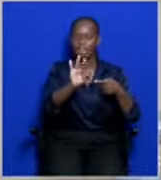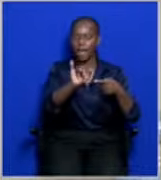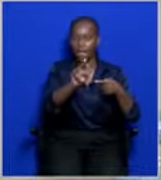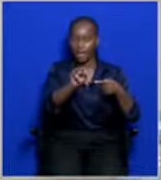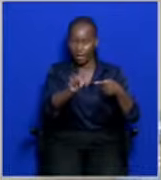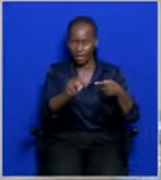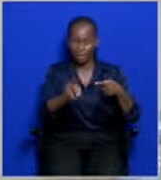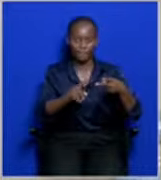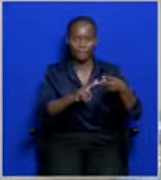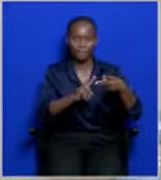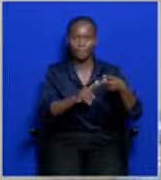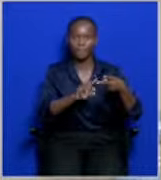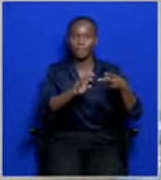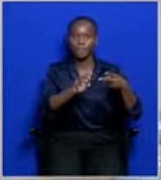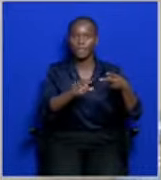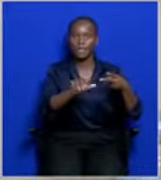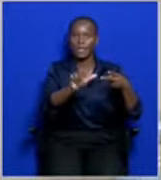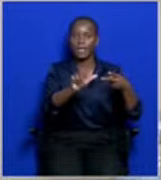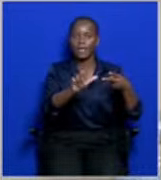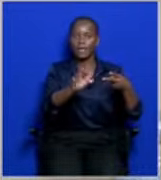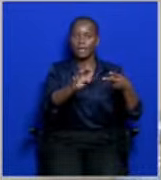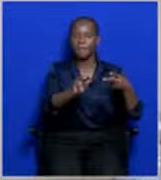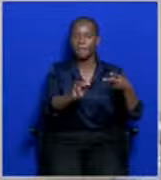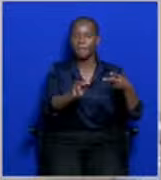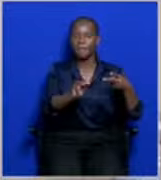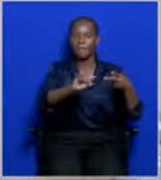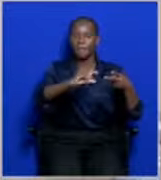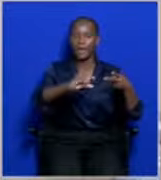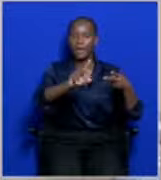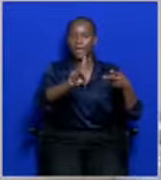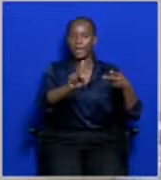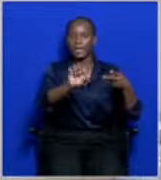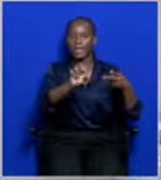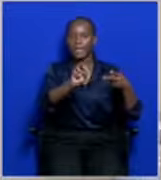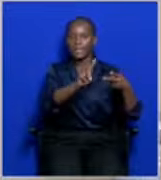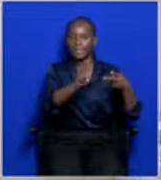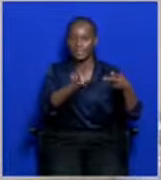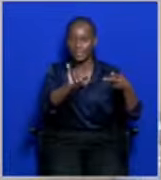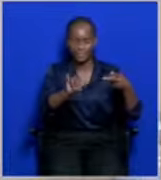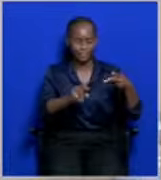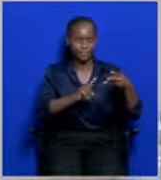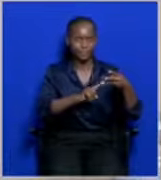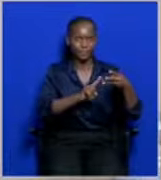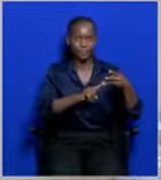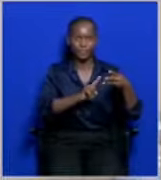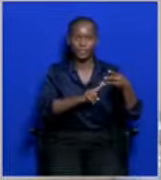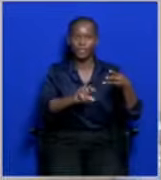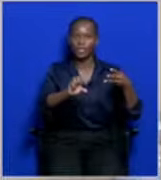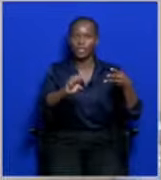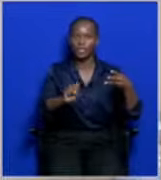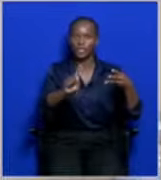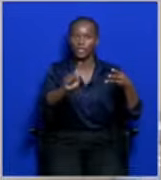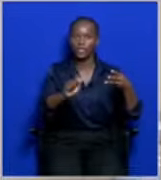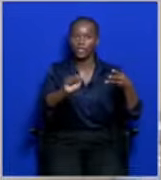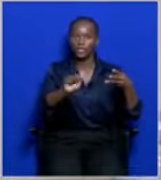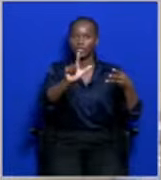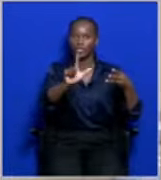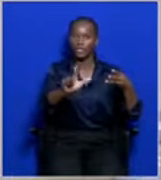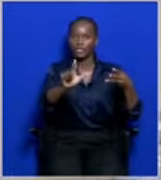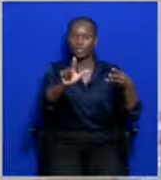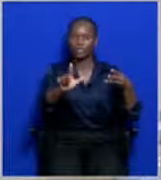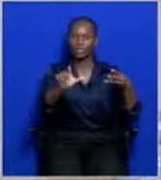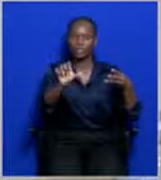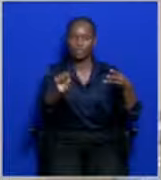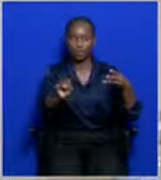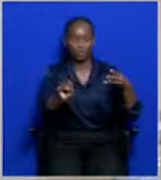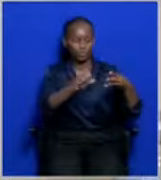were on duty with Officer Kisha Stalls doing crime prevention in Ekurhuleni on the 6th